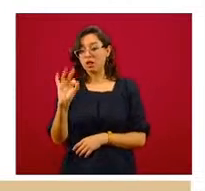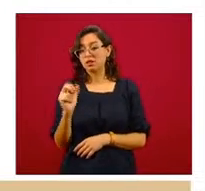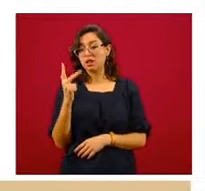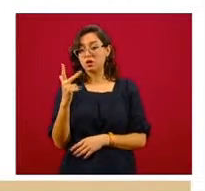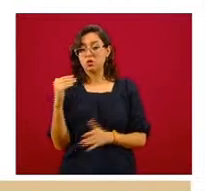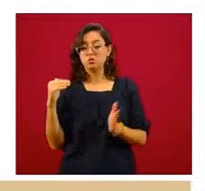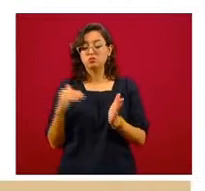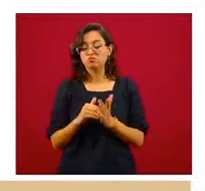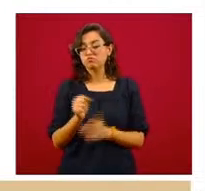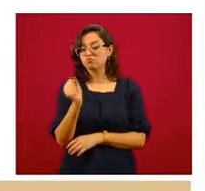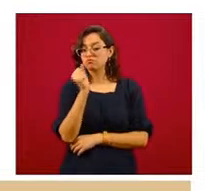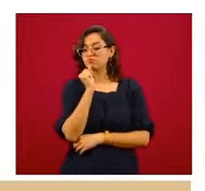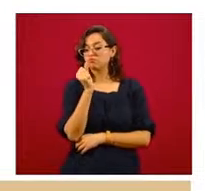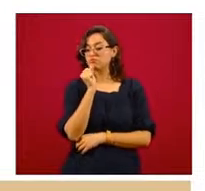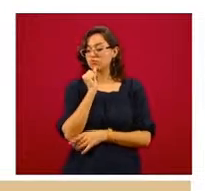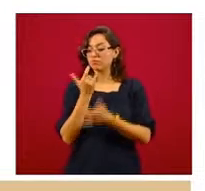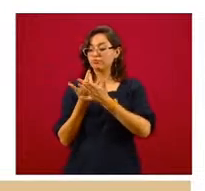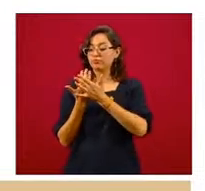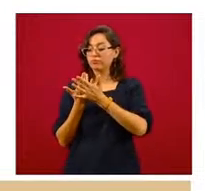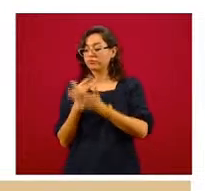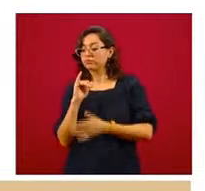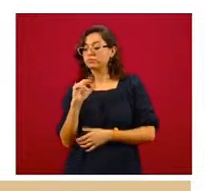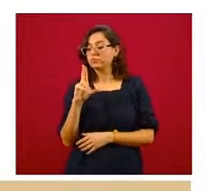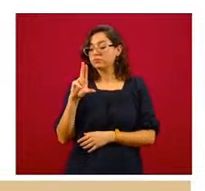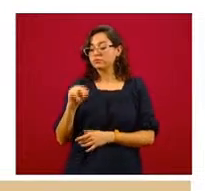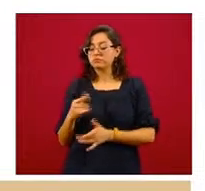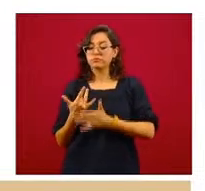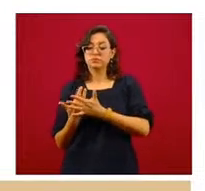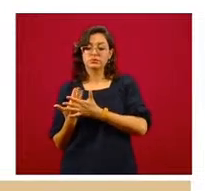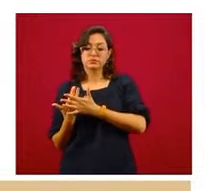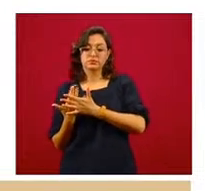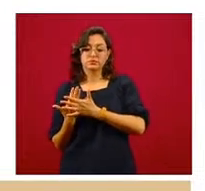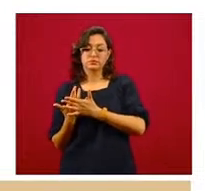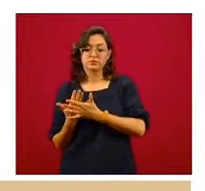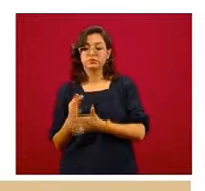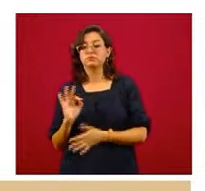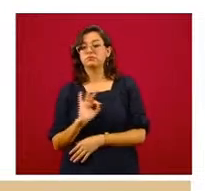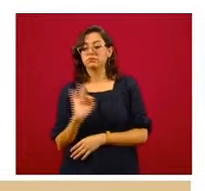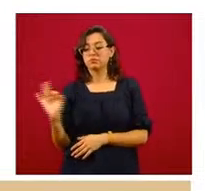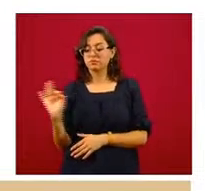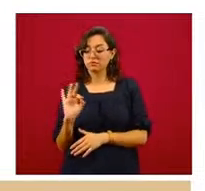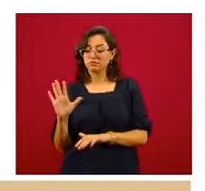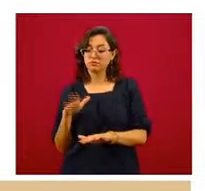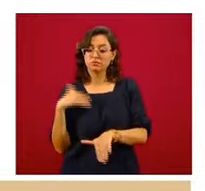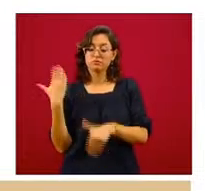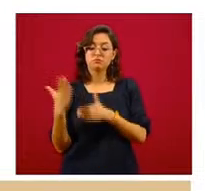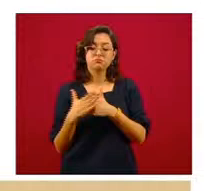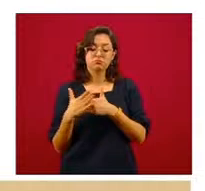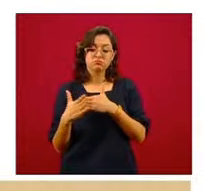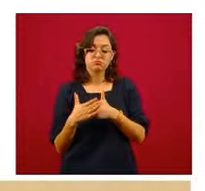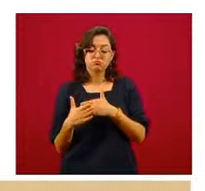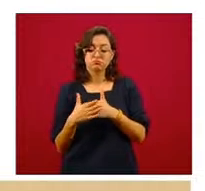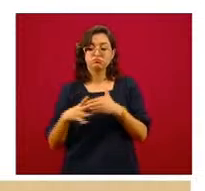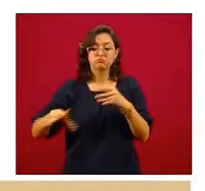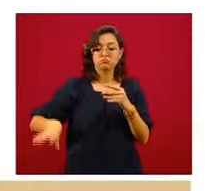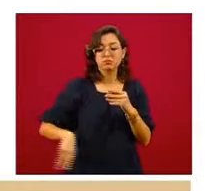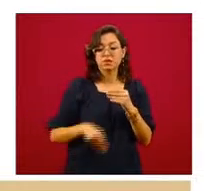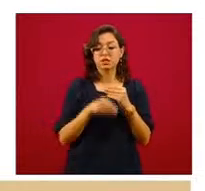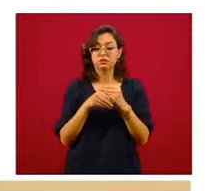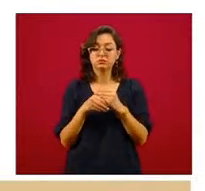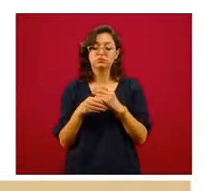110,026 confirmed cases, and in mustard, suspected cases still awaiting